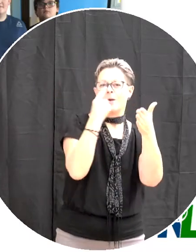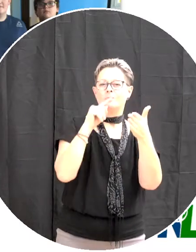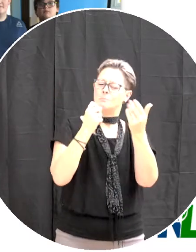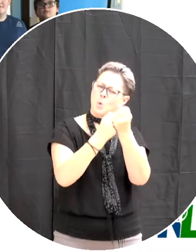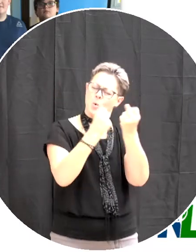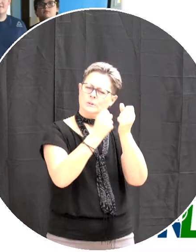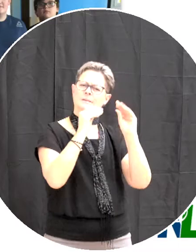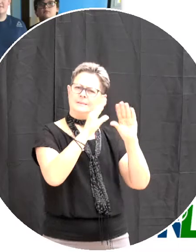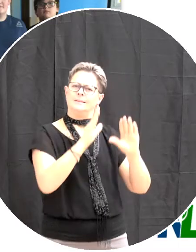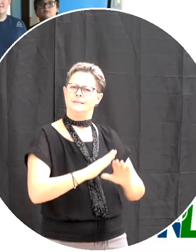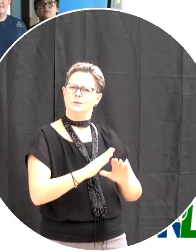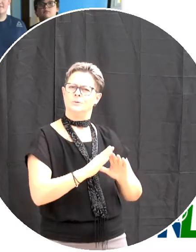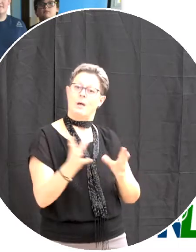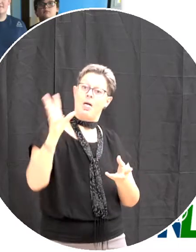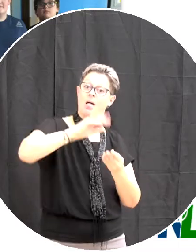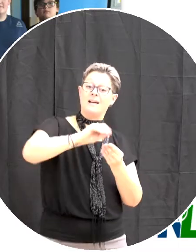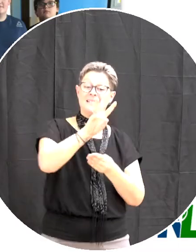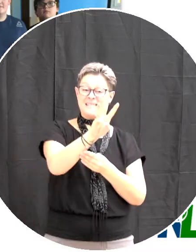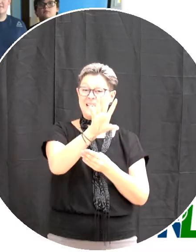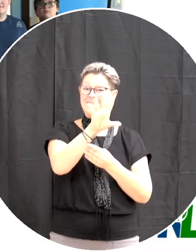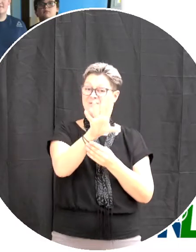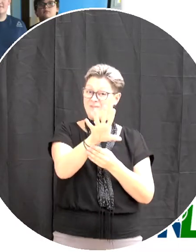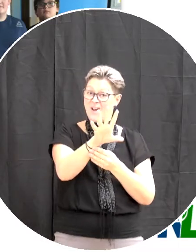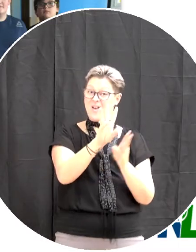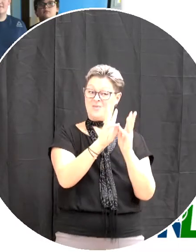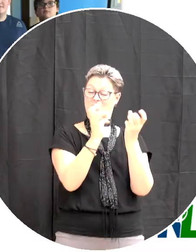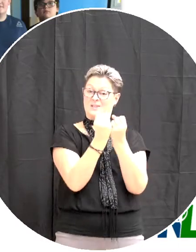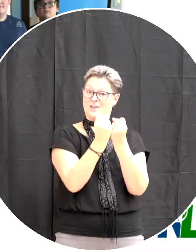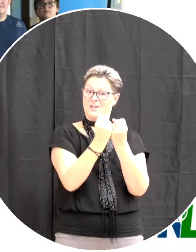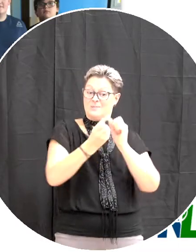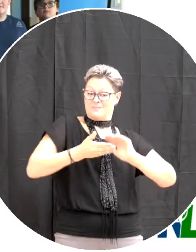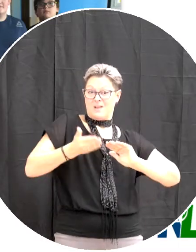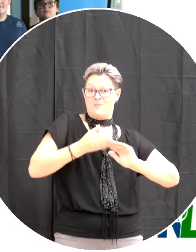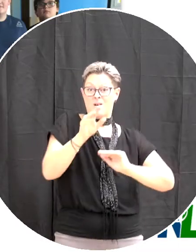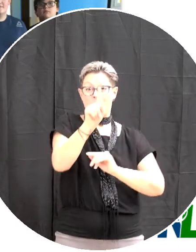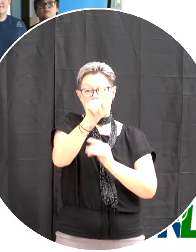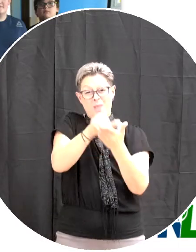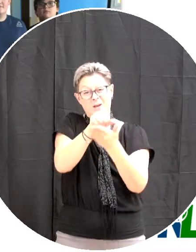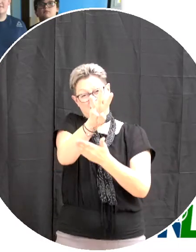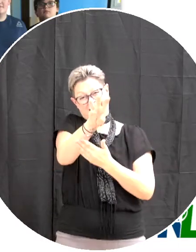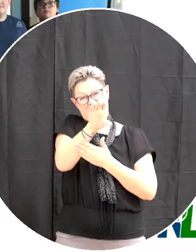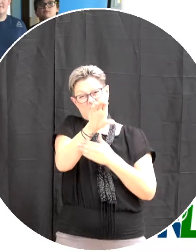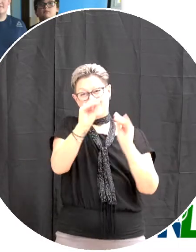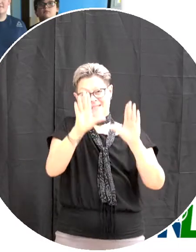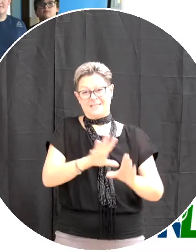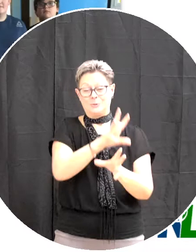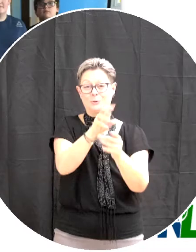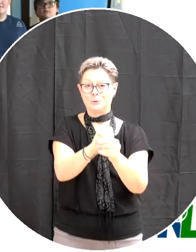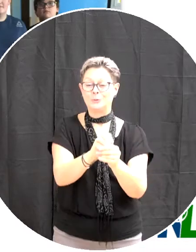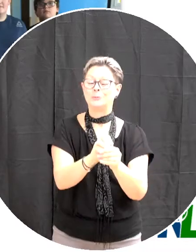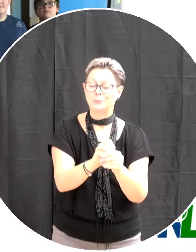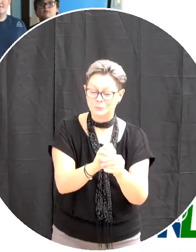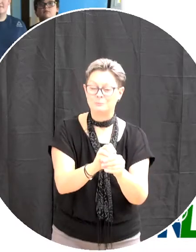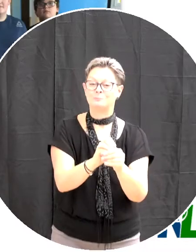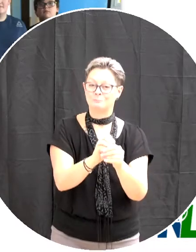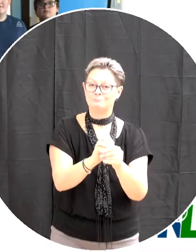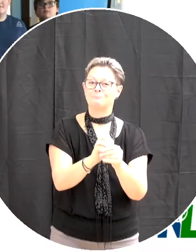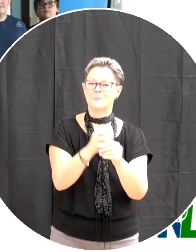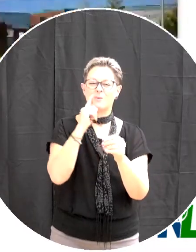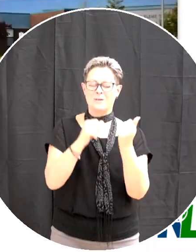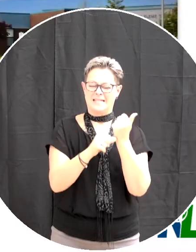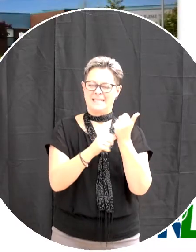The total of 65 sessions were held with some 1,600 teacher participants in assistive